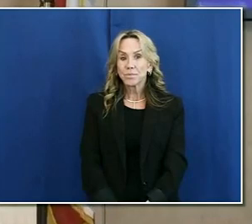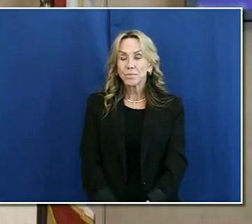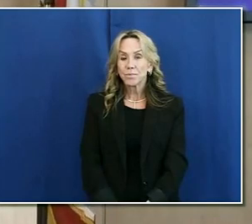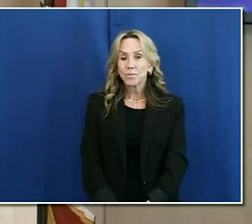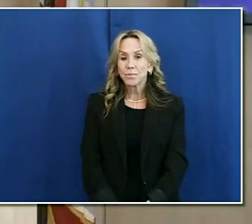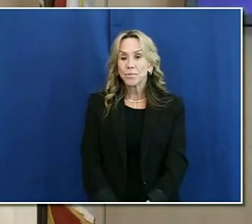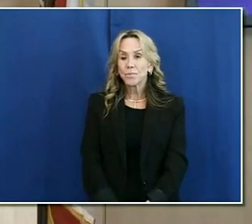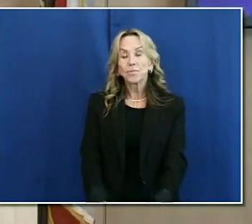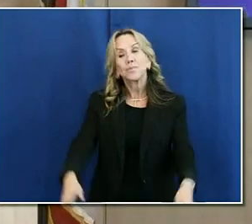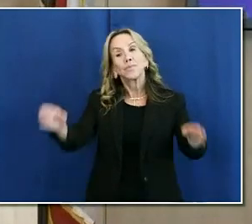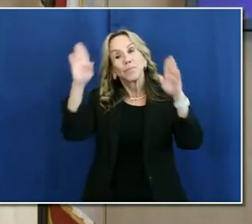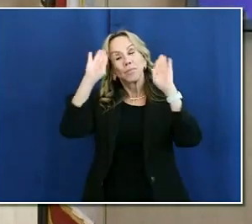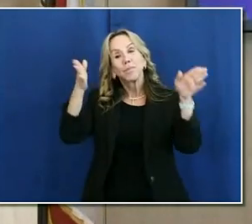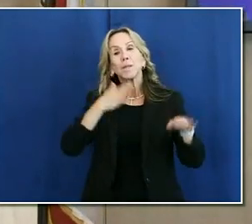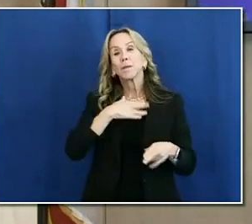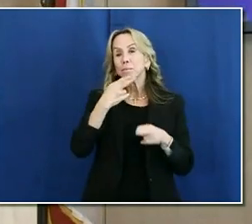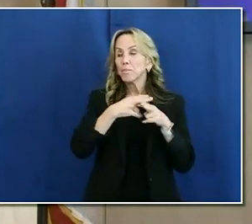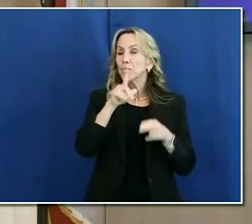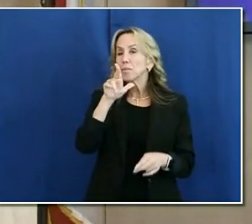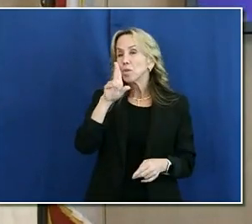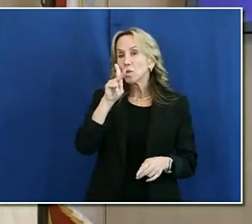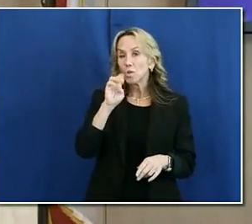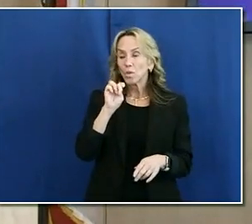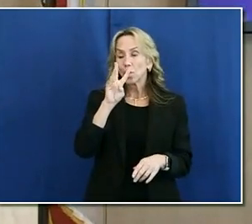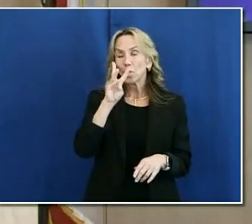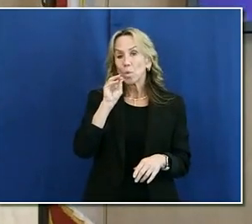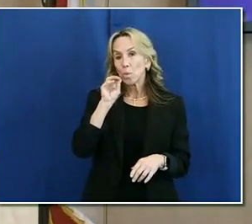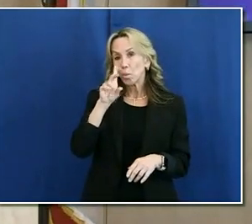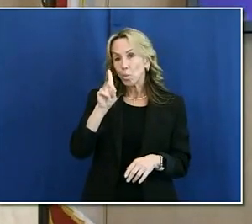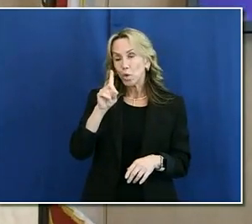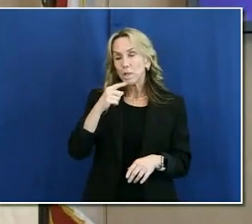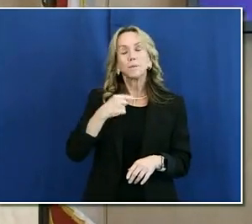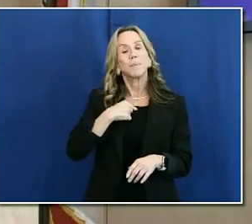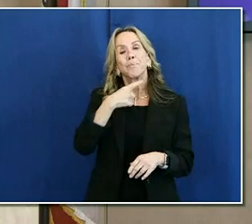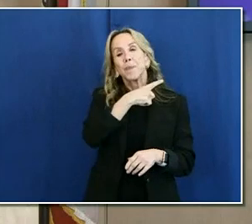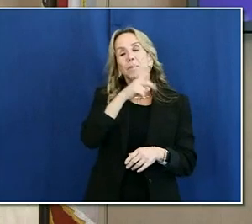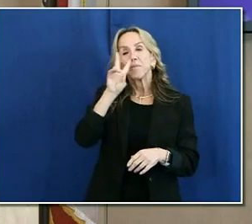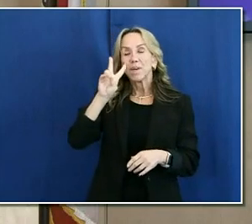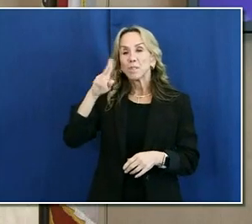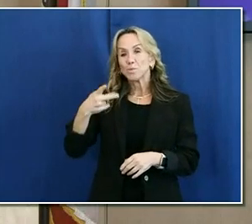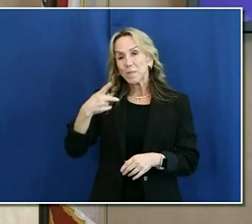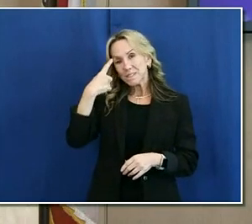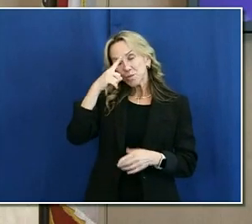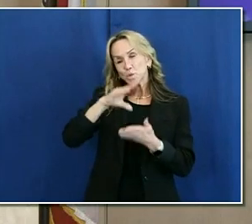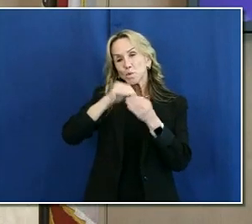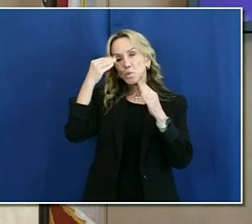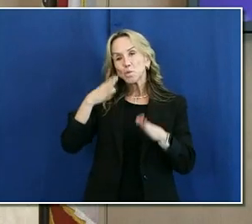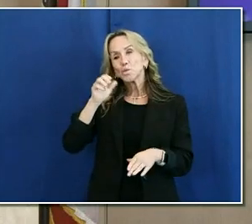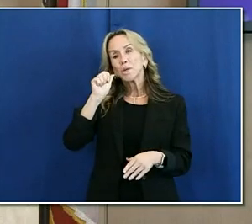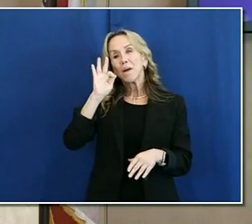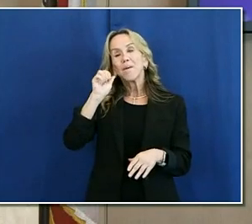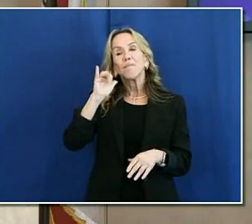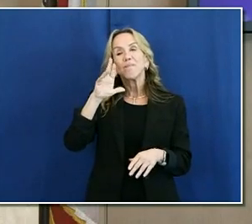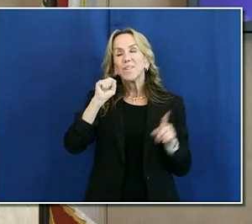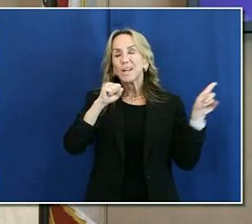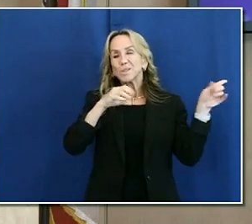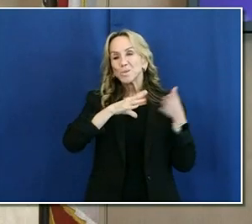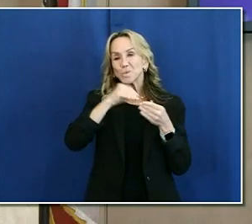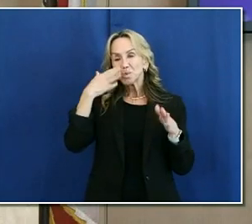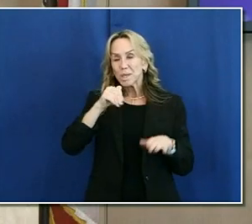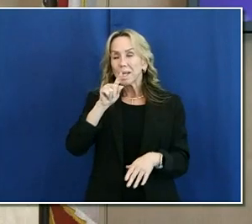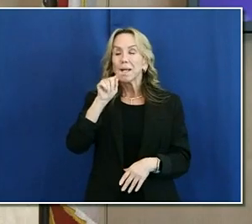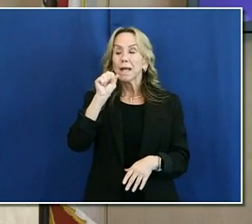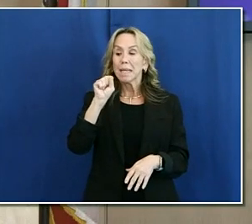Hi, everyone. My name is Luke Wood, and I serve as Vice President for Student Affairs and Campus Diversity at San Diego State University. Following an increase